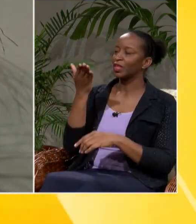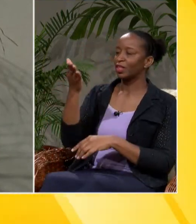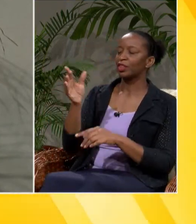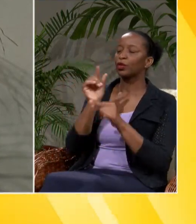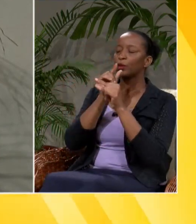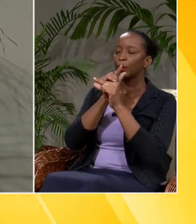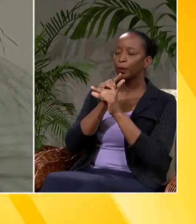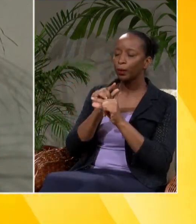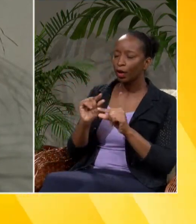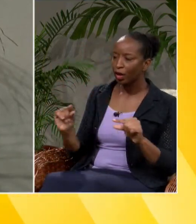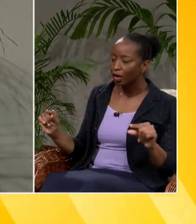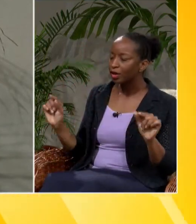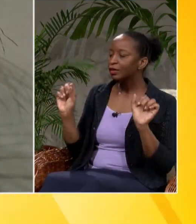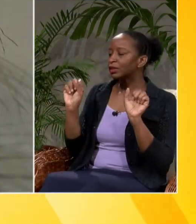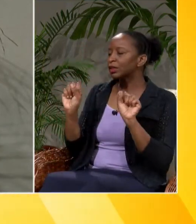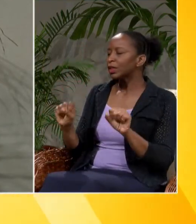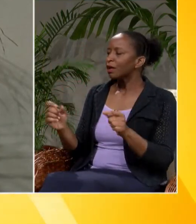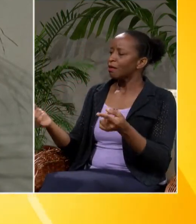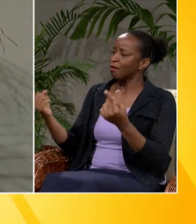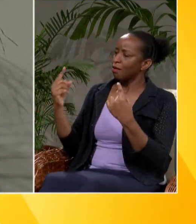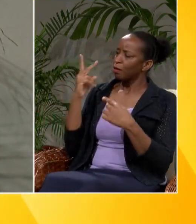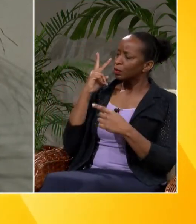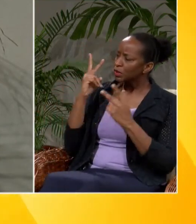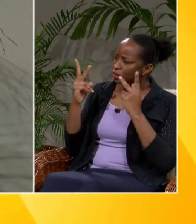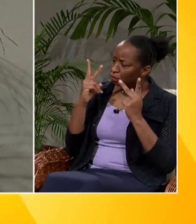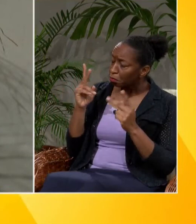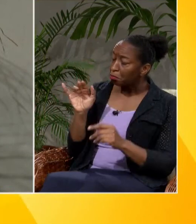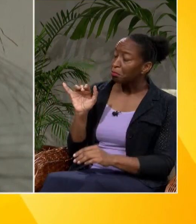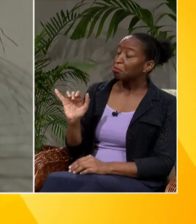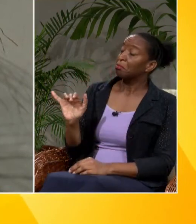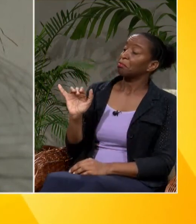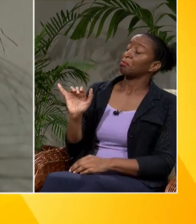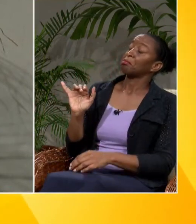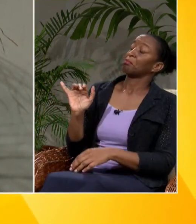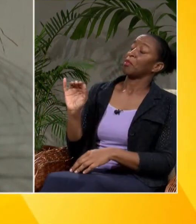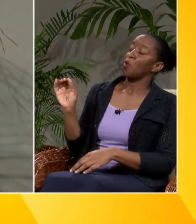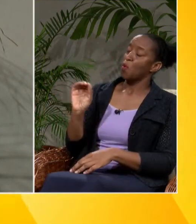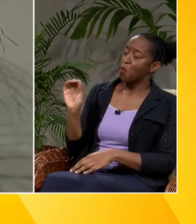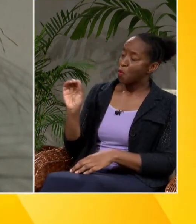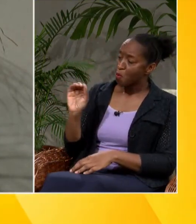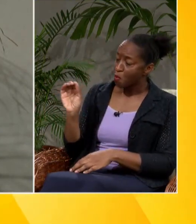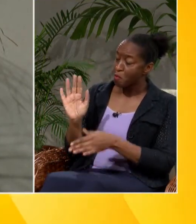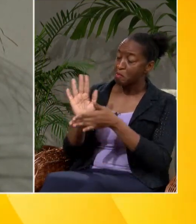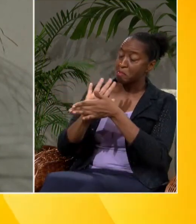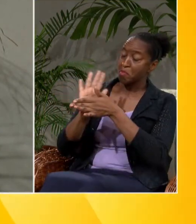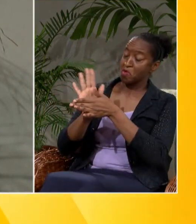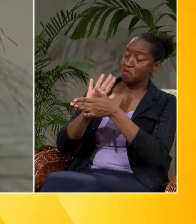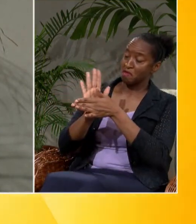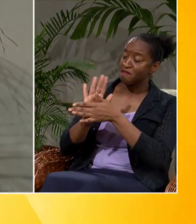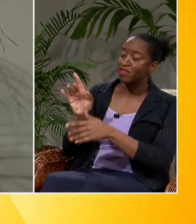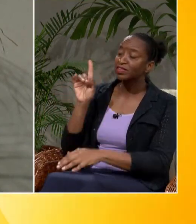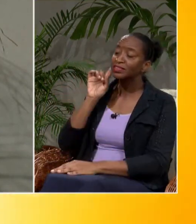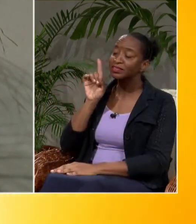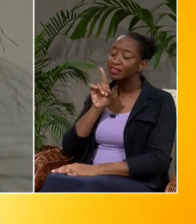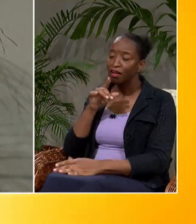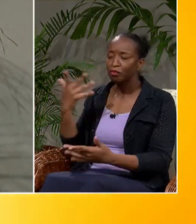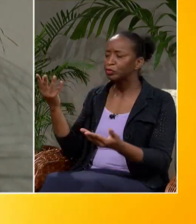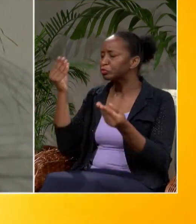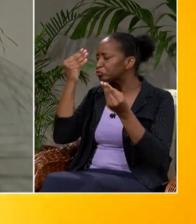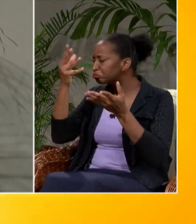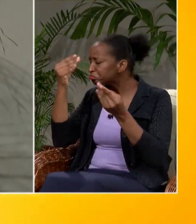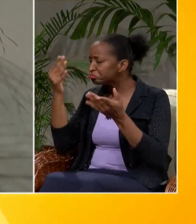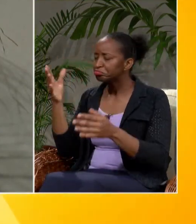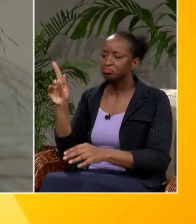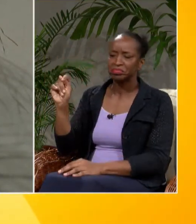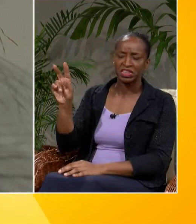where you can come and just see how the deaf really experience how the deaf watch TV, reading the captions on the